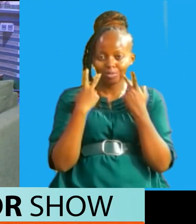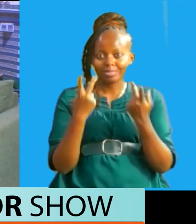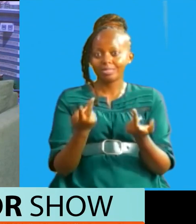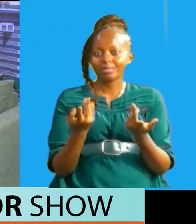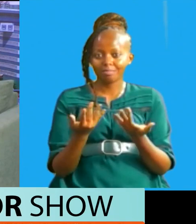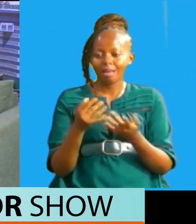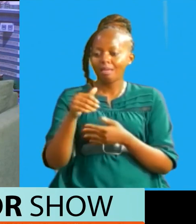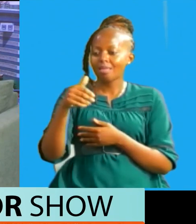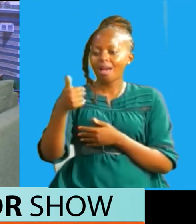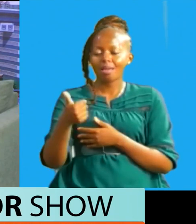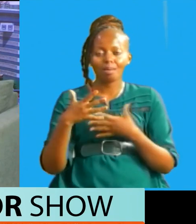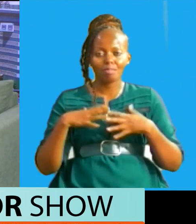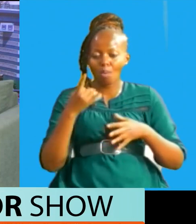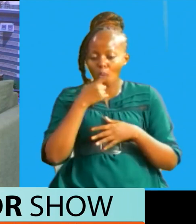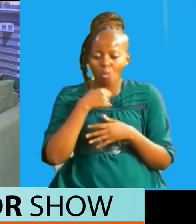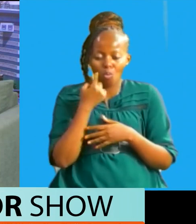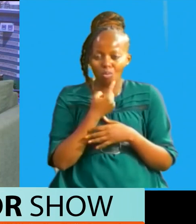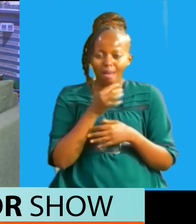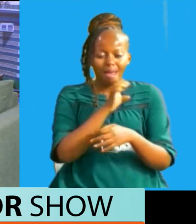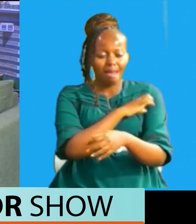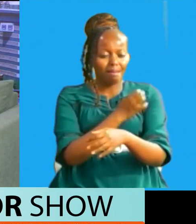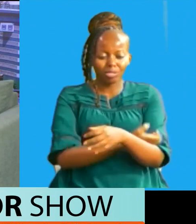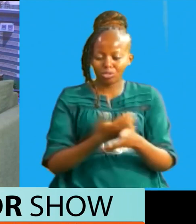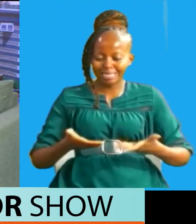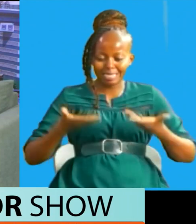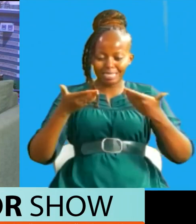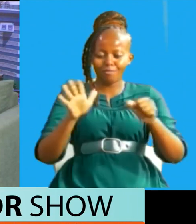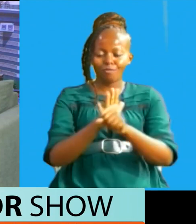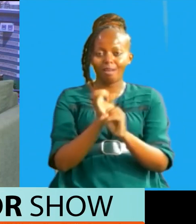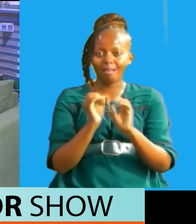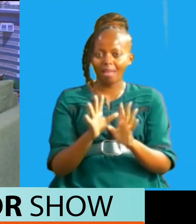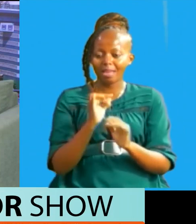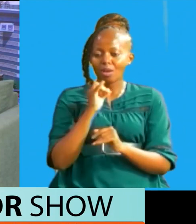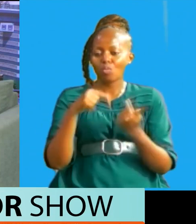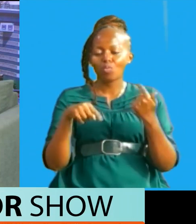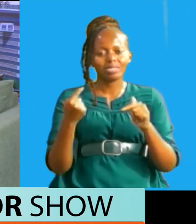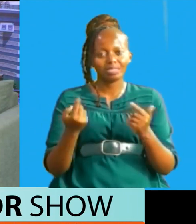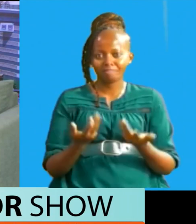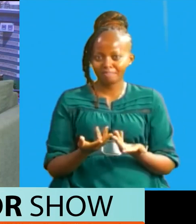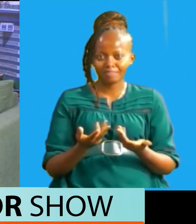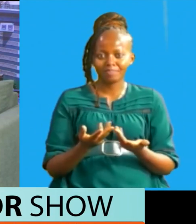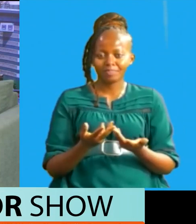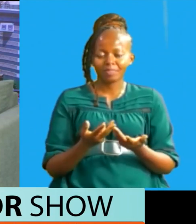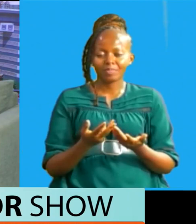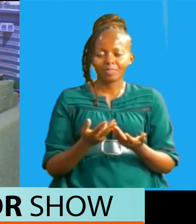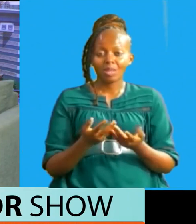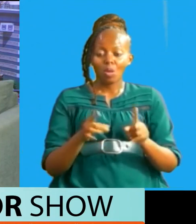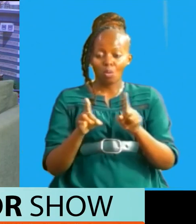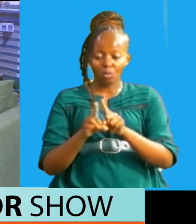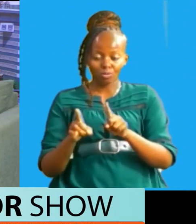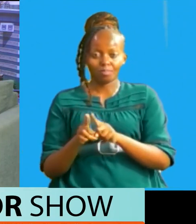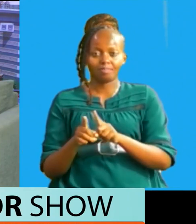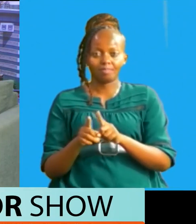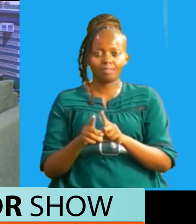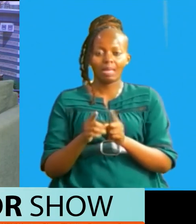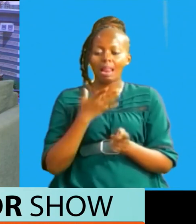other contestants who hasn't put in a lot of effort is the one who is crowned. Aside from that,